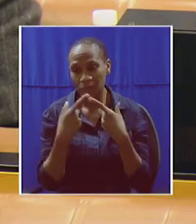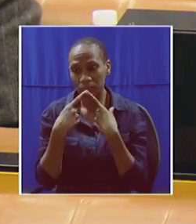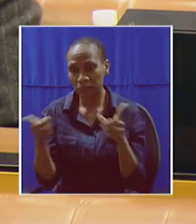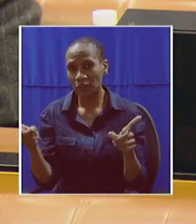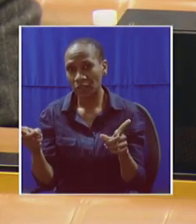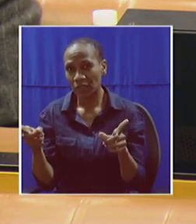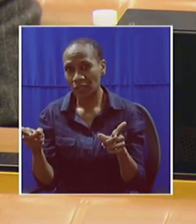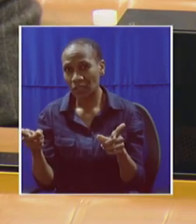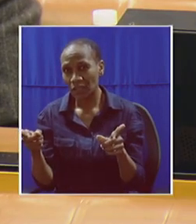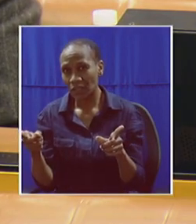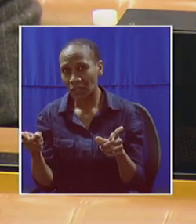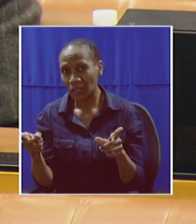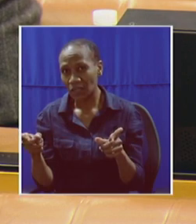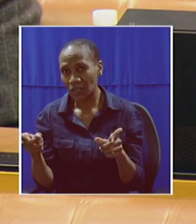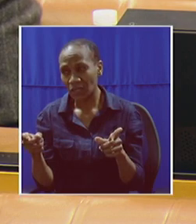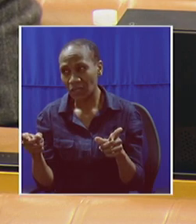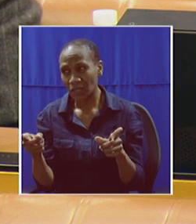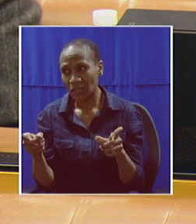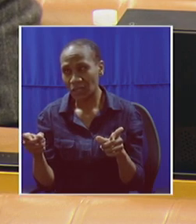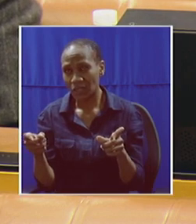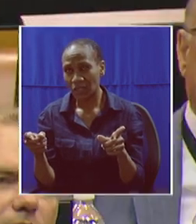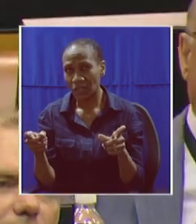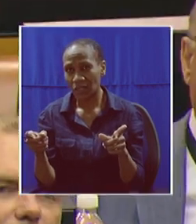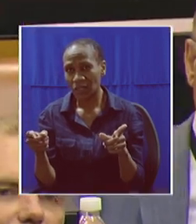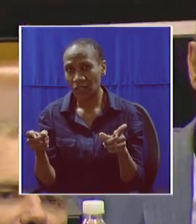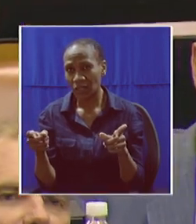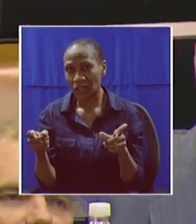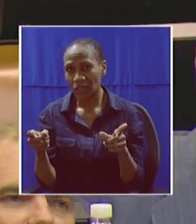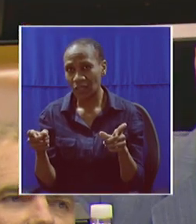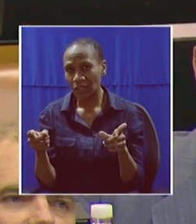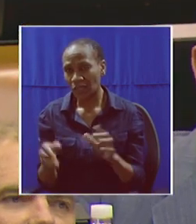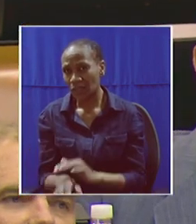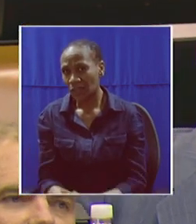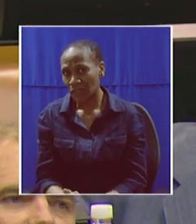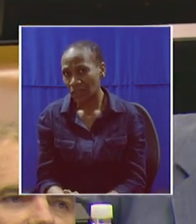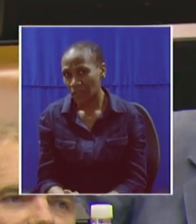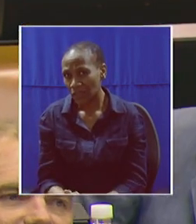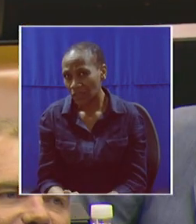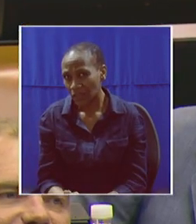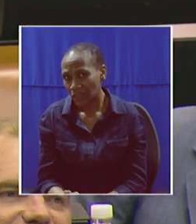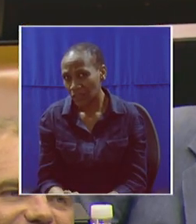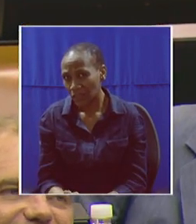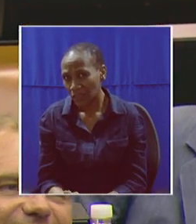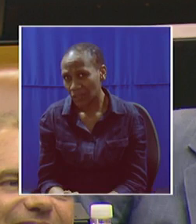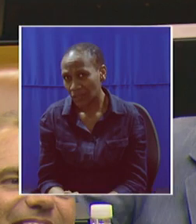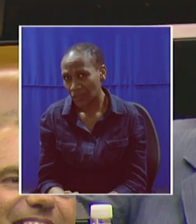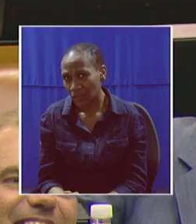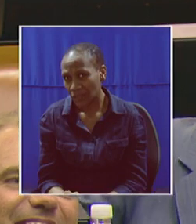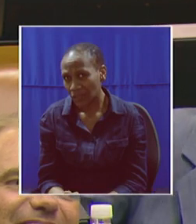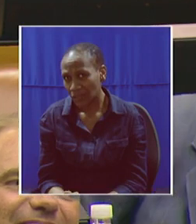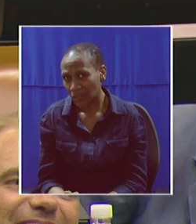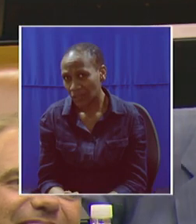thought it might be in caho with um highly regarded climatologist like Mr Donald Trump um